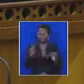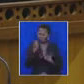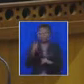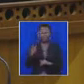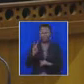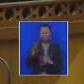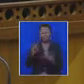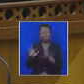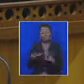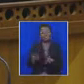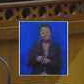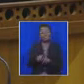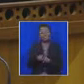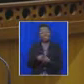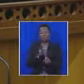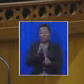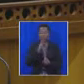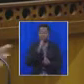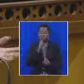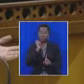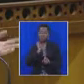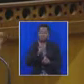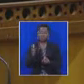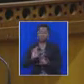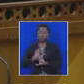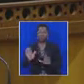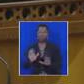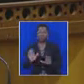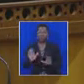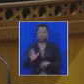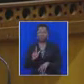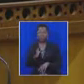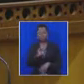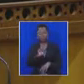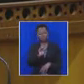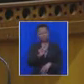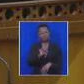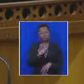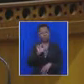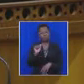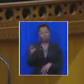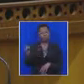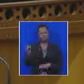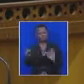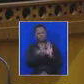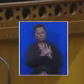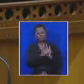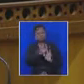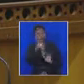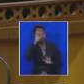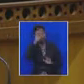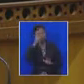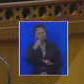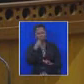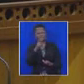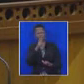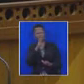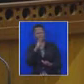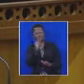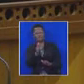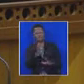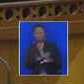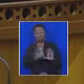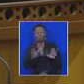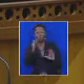using rubber bullets to control the crowd. Mr Zizi Kotwa, ANC spokesperson, then criticised the police, stating that they should not use rubber bullets against